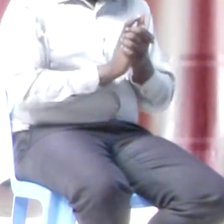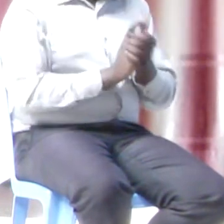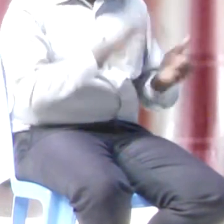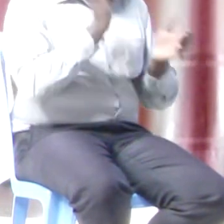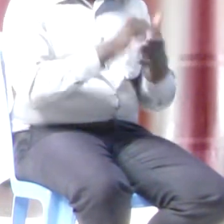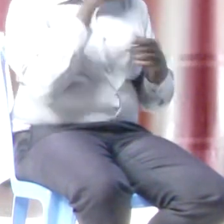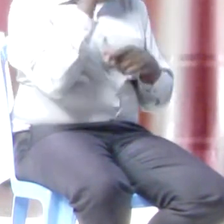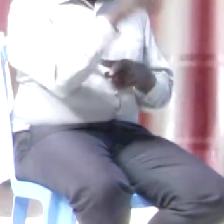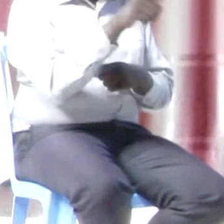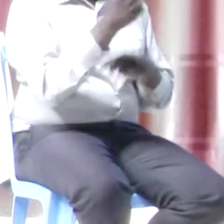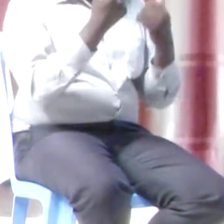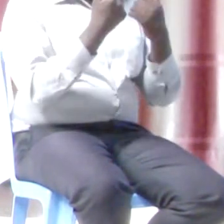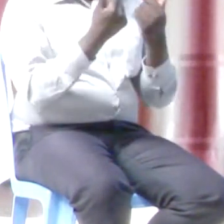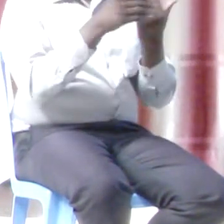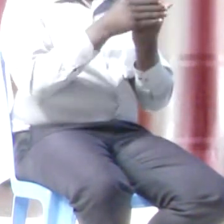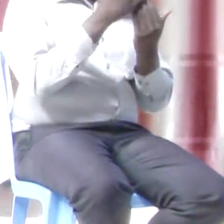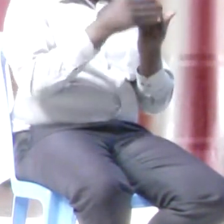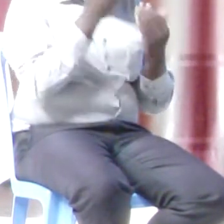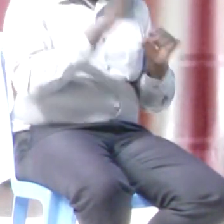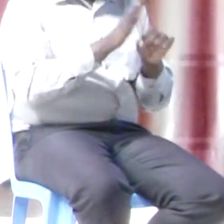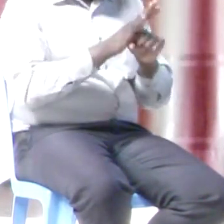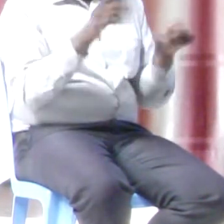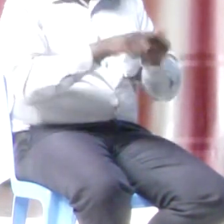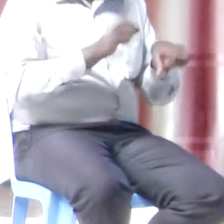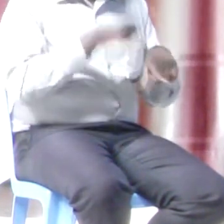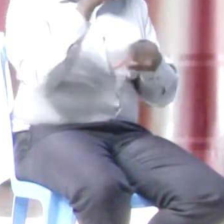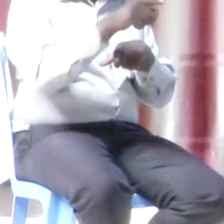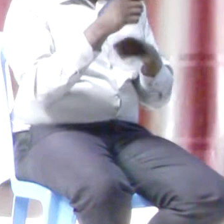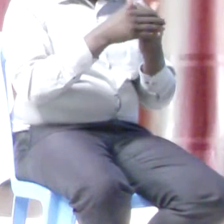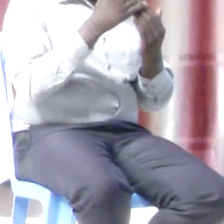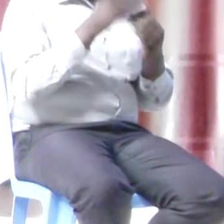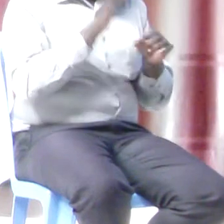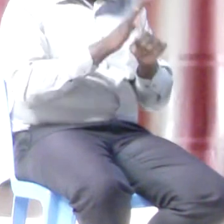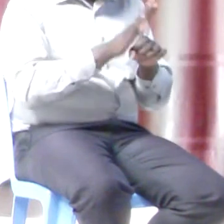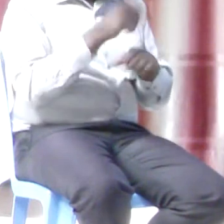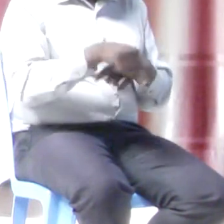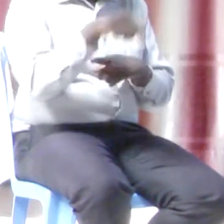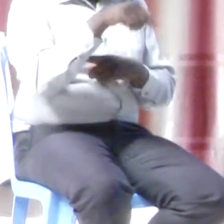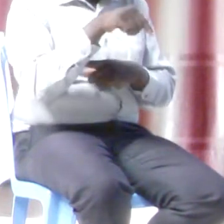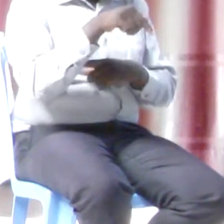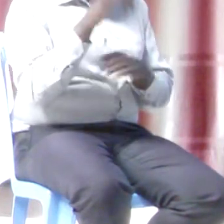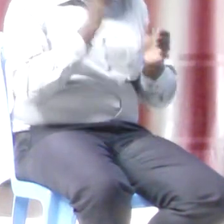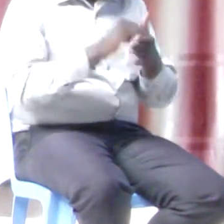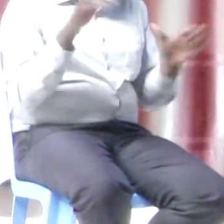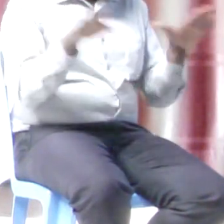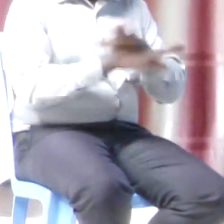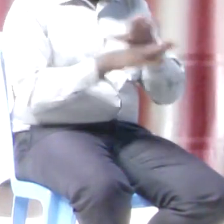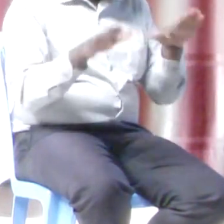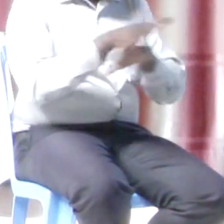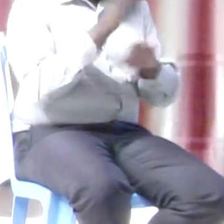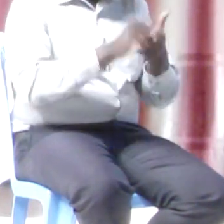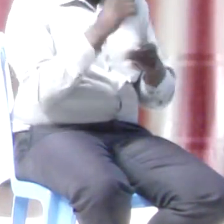That you are so caring and so concerned that everything that we